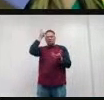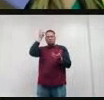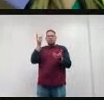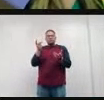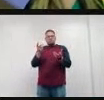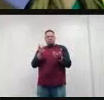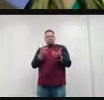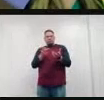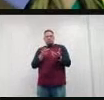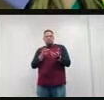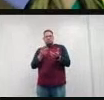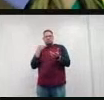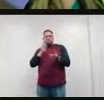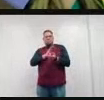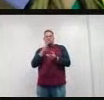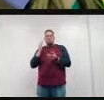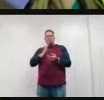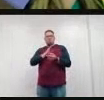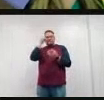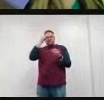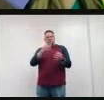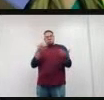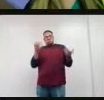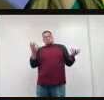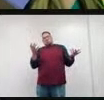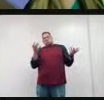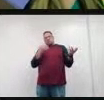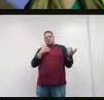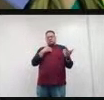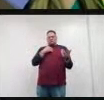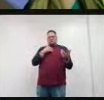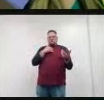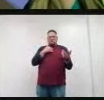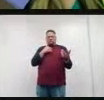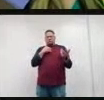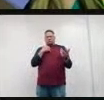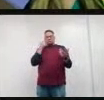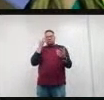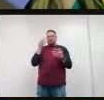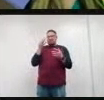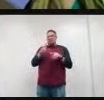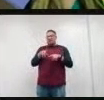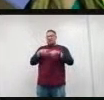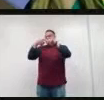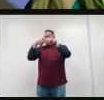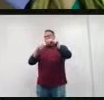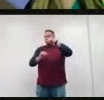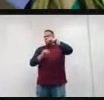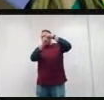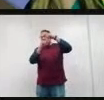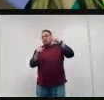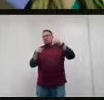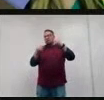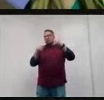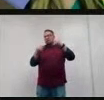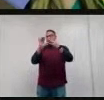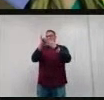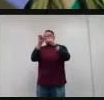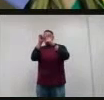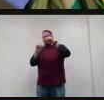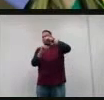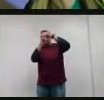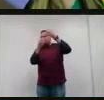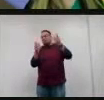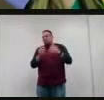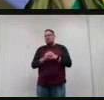talking about the board decision. So I don't know if people are getting hung up on like the word supporting and saying that hence